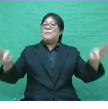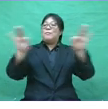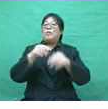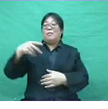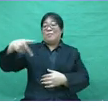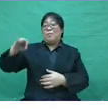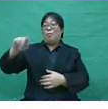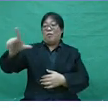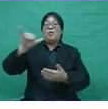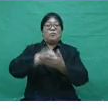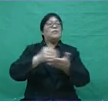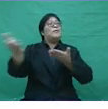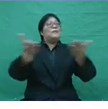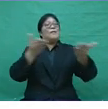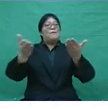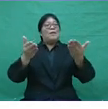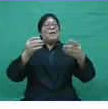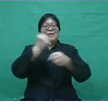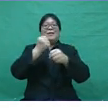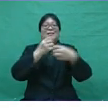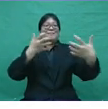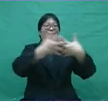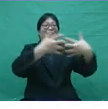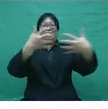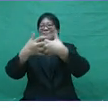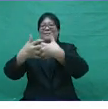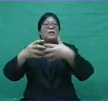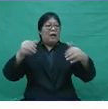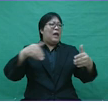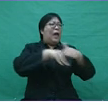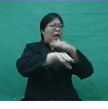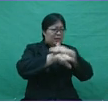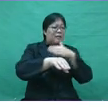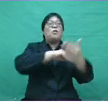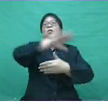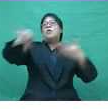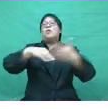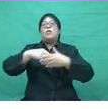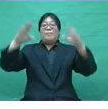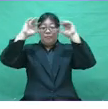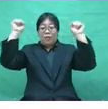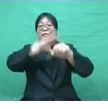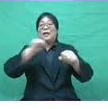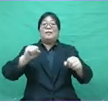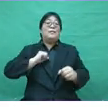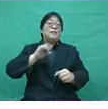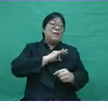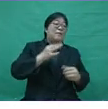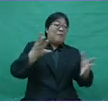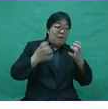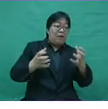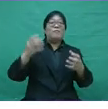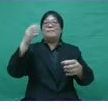continues to serve as a job matching platform which is accessible to all employers and candidates to post